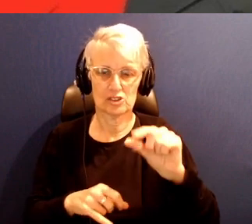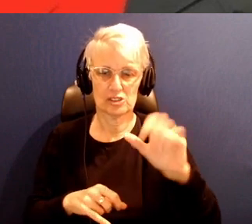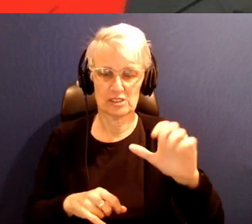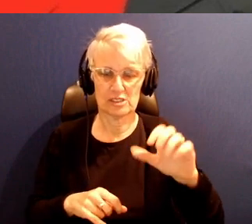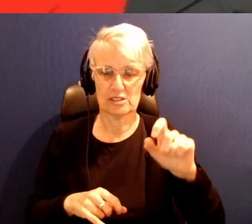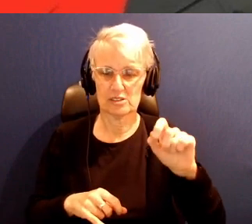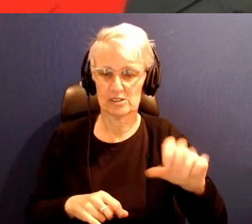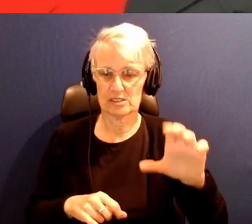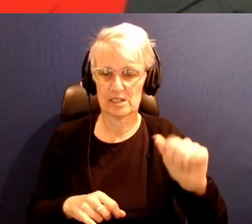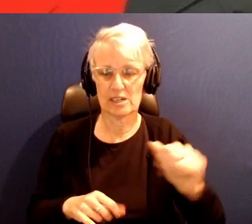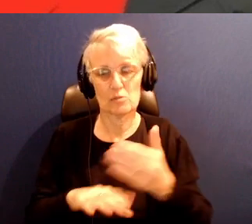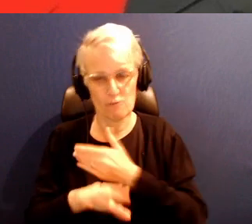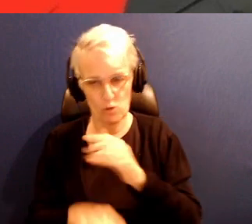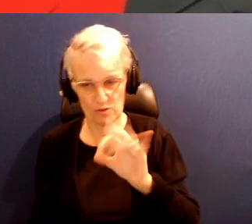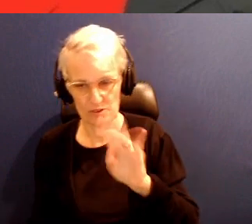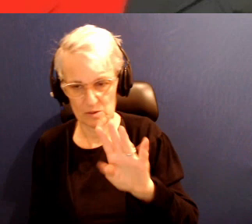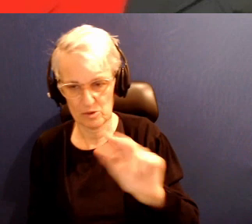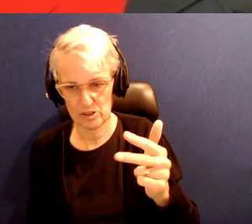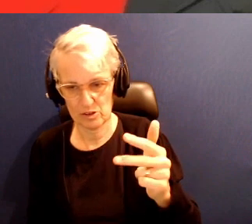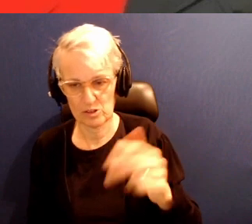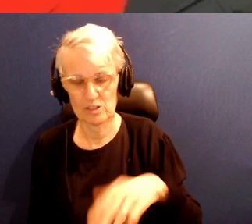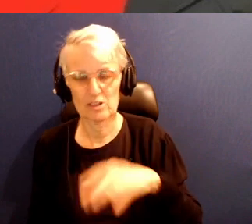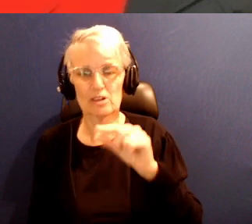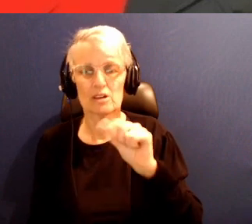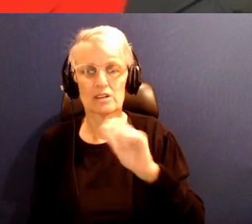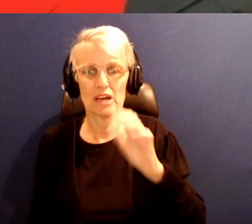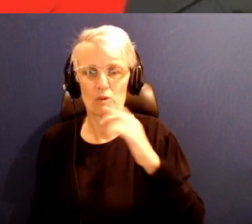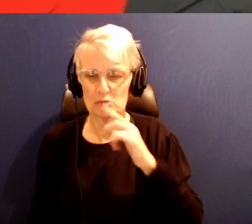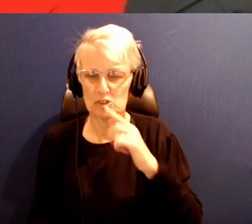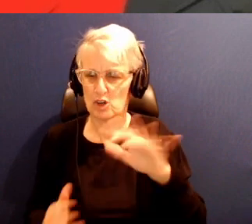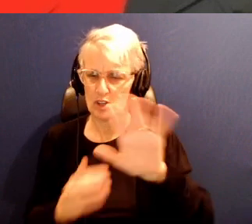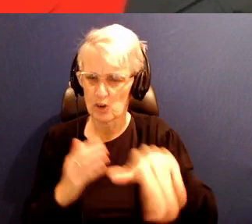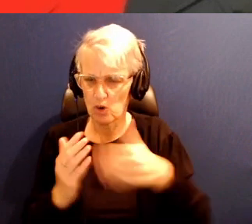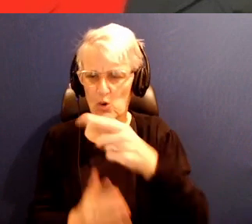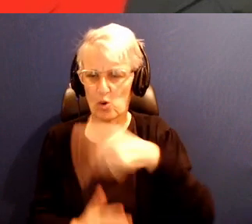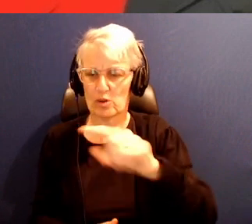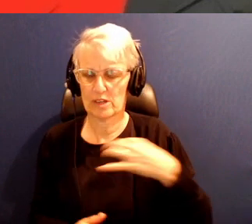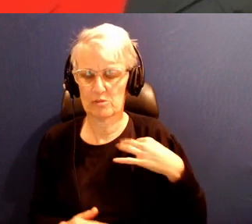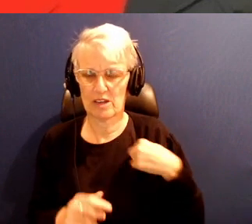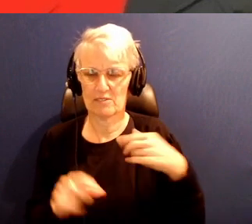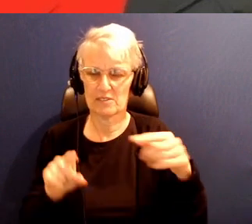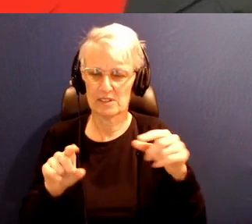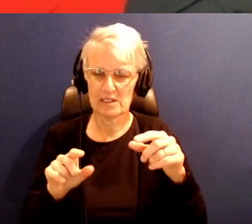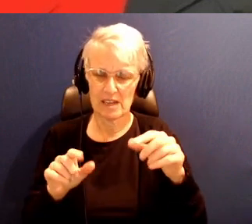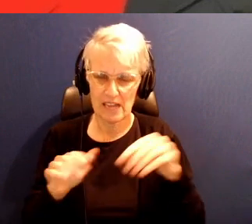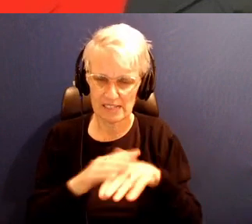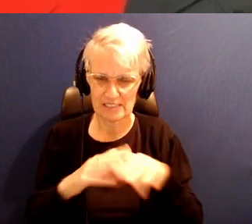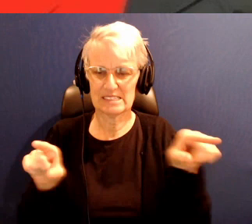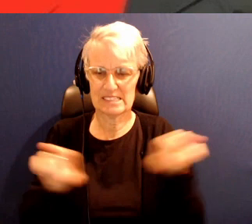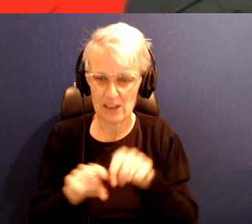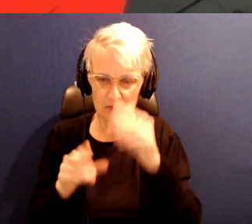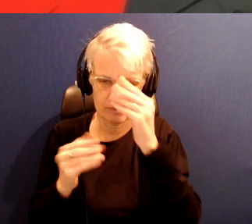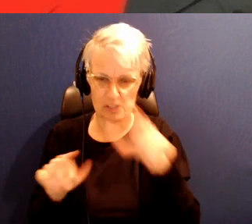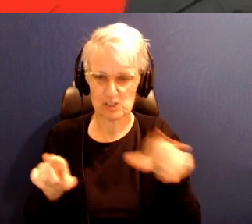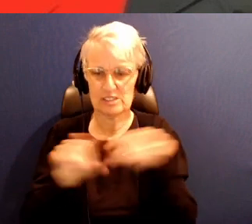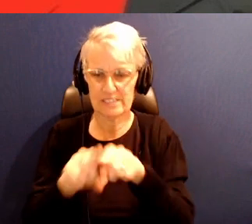correspondence.pid@international.gc.ca before February 3rd. GAC wants to make sure all applicants have access to the same information at